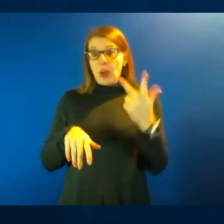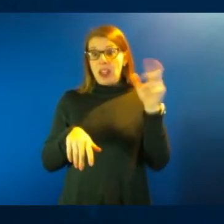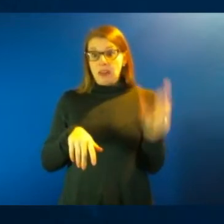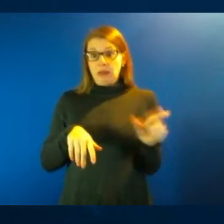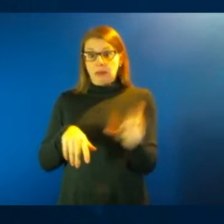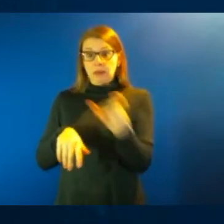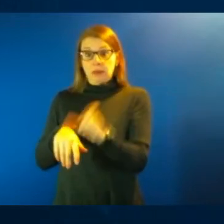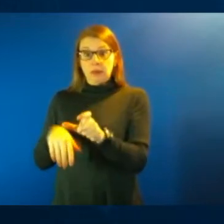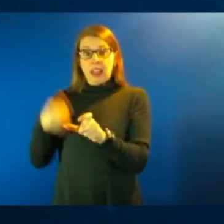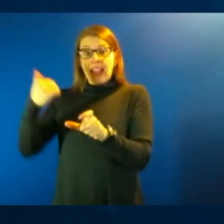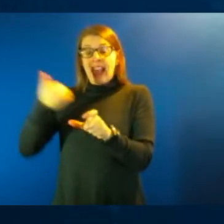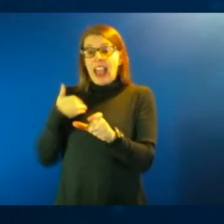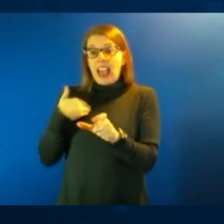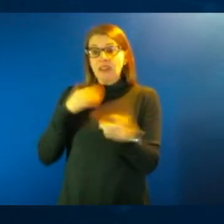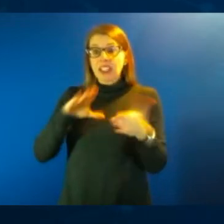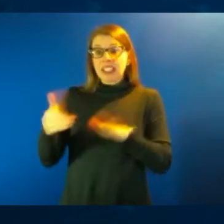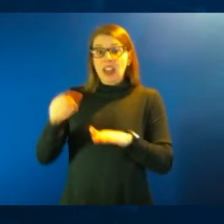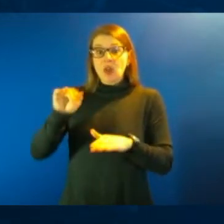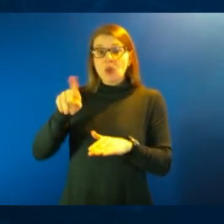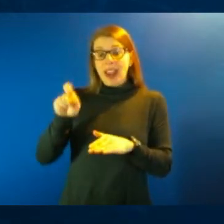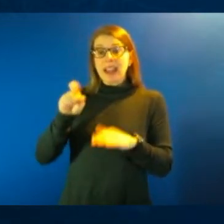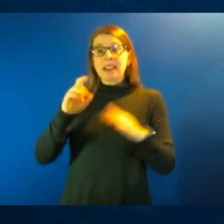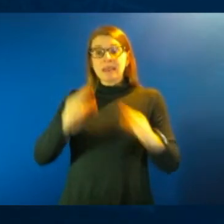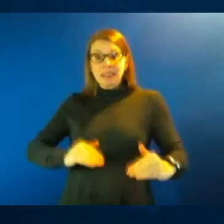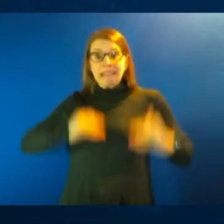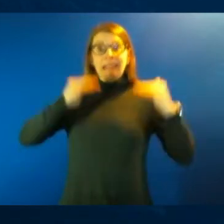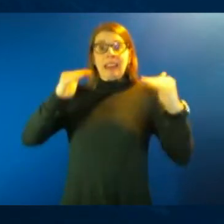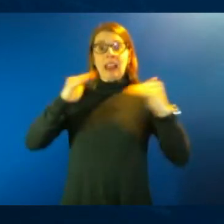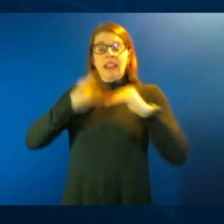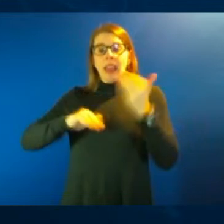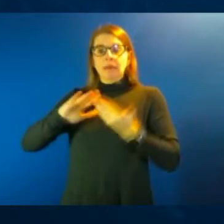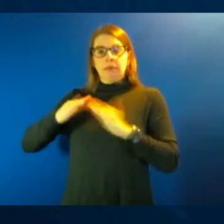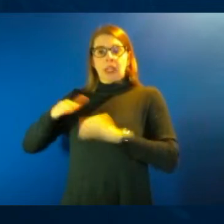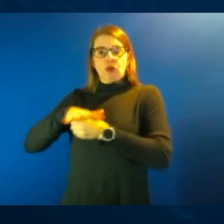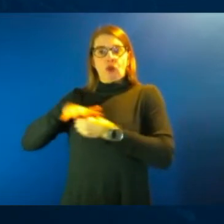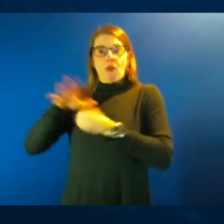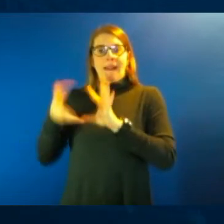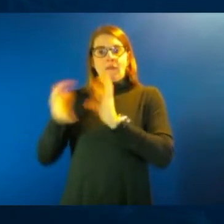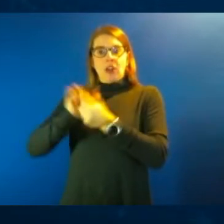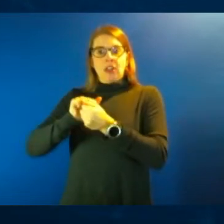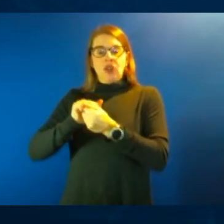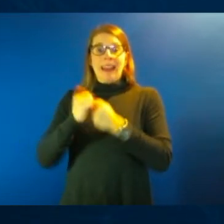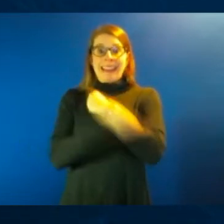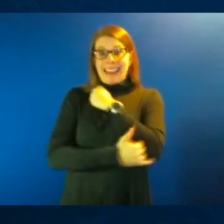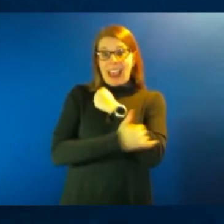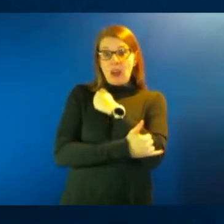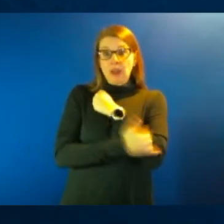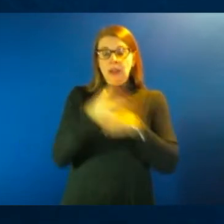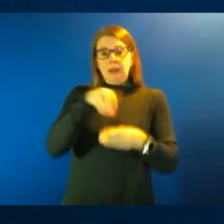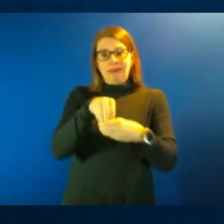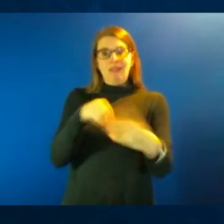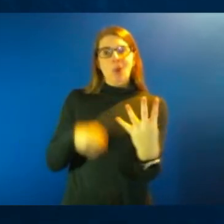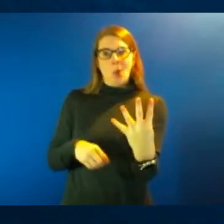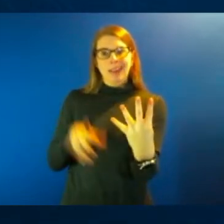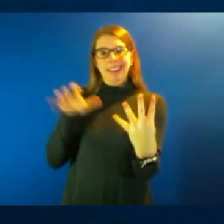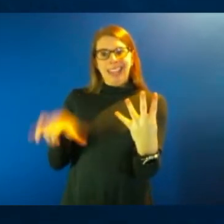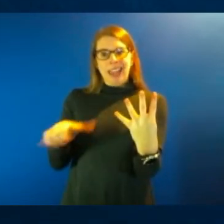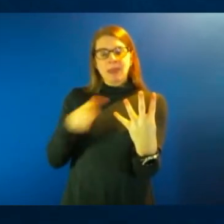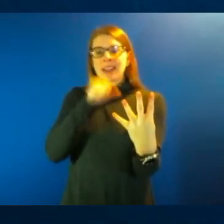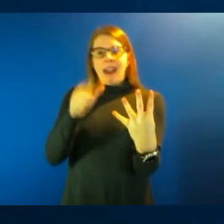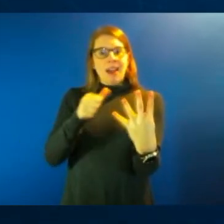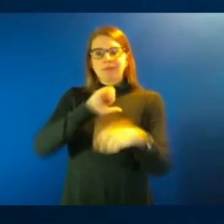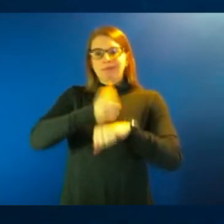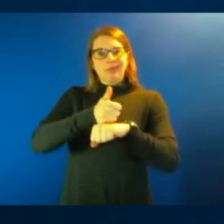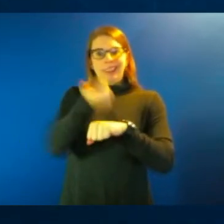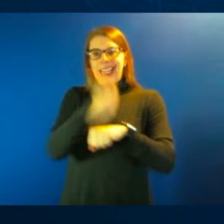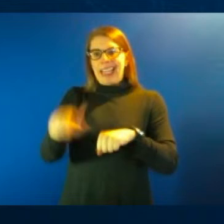death rates higher than that metro average. And along with this, those counties are among the 4 that didn't implement any sort of mask